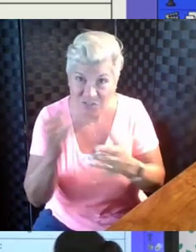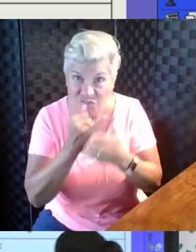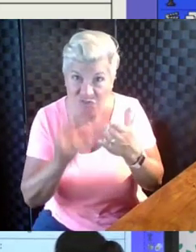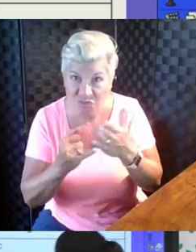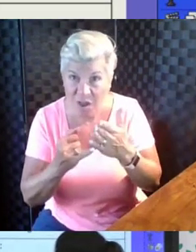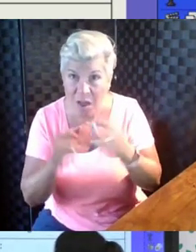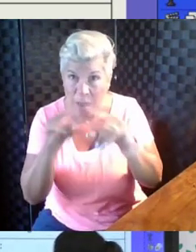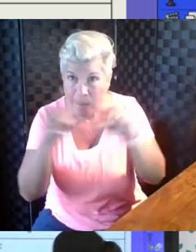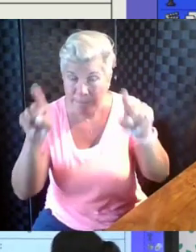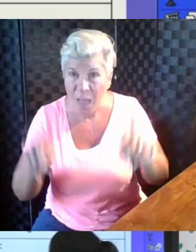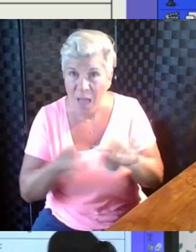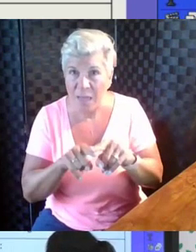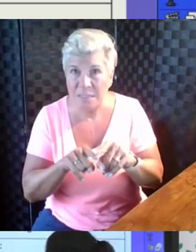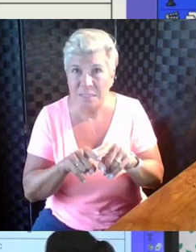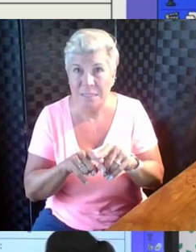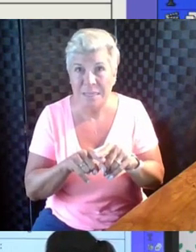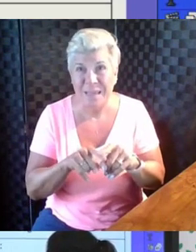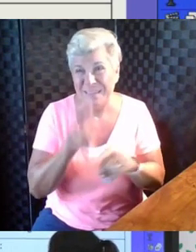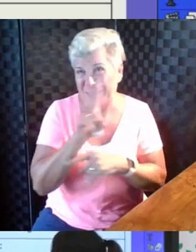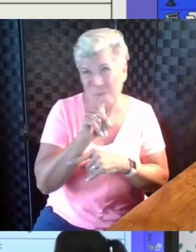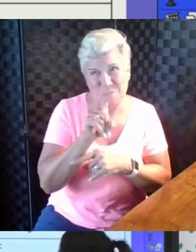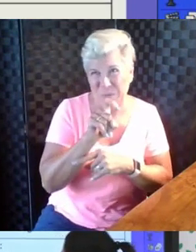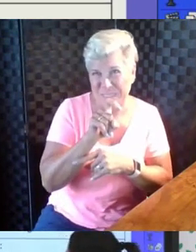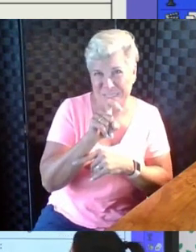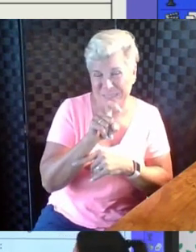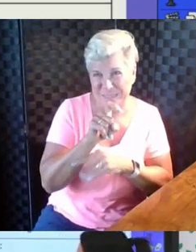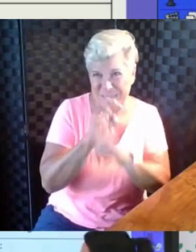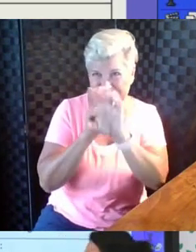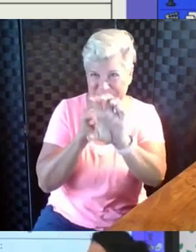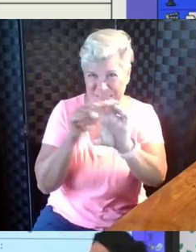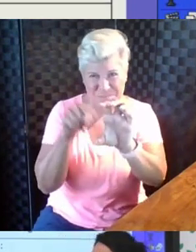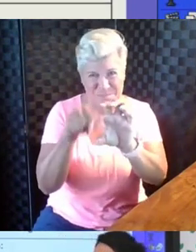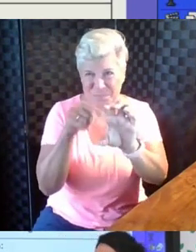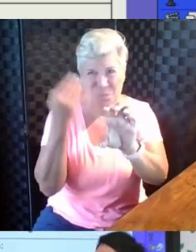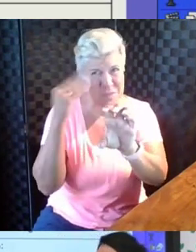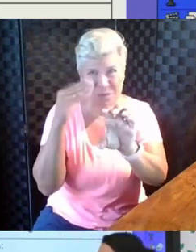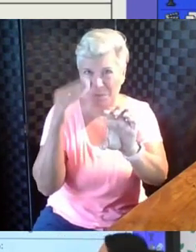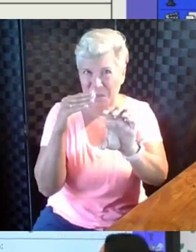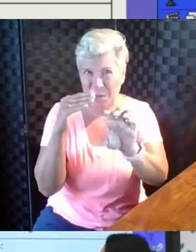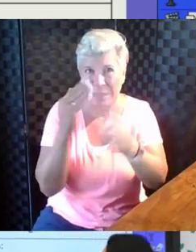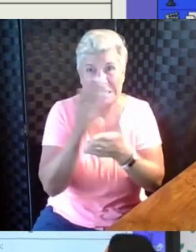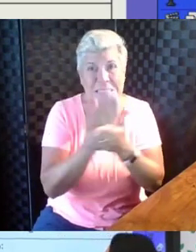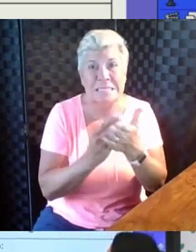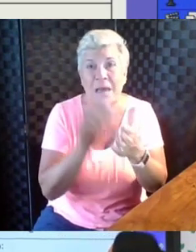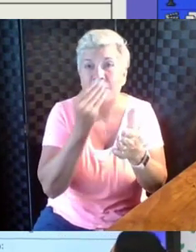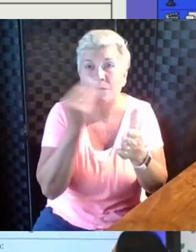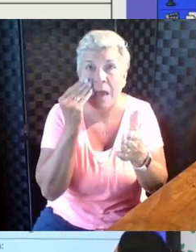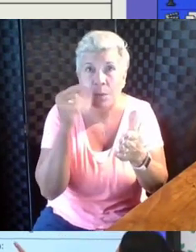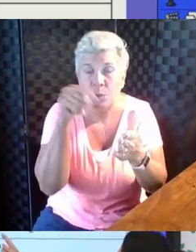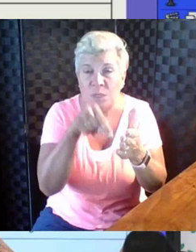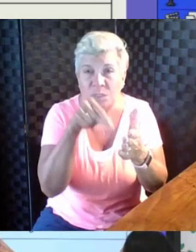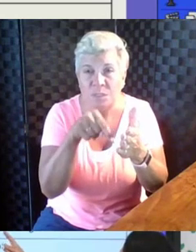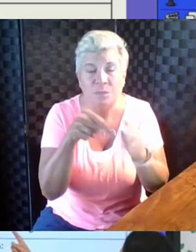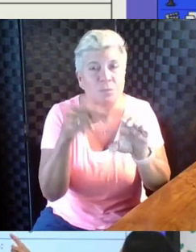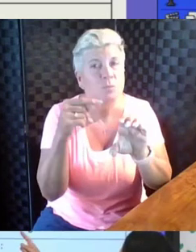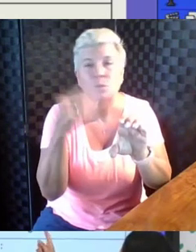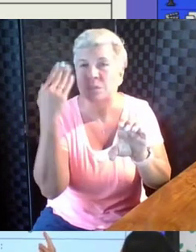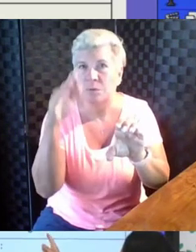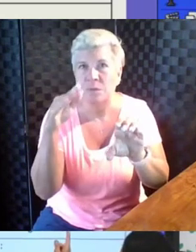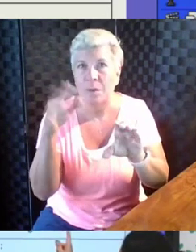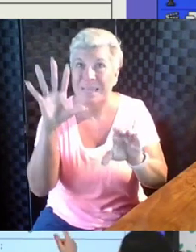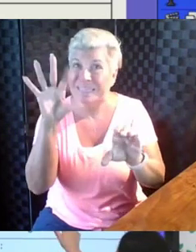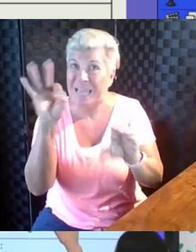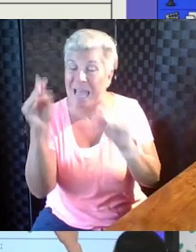a box, and that's our missing part. We're starting right with our missing part. Let's keep going. 9